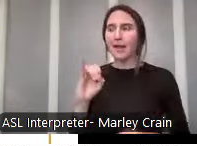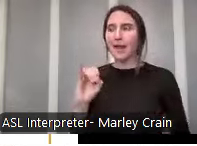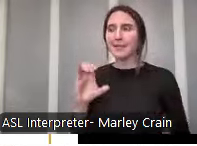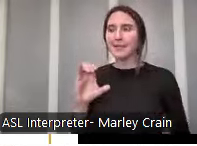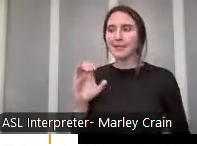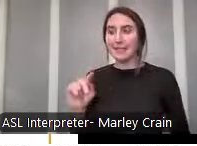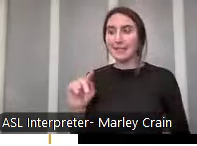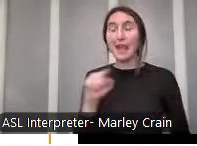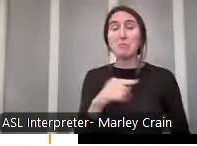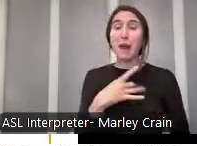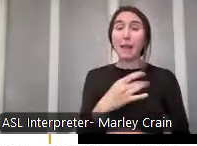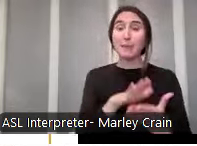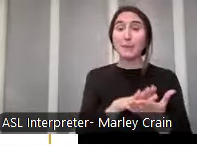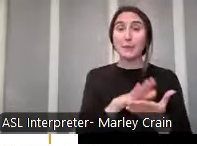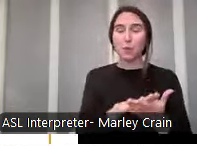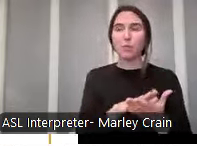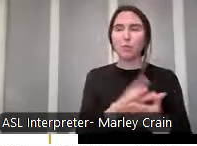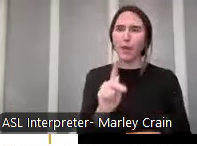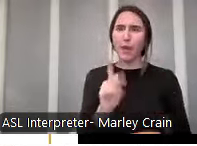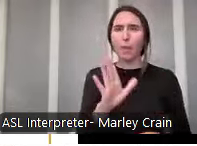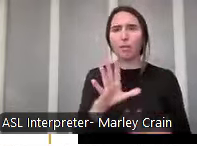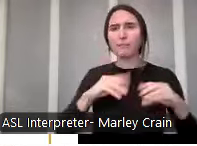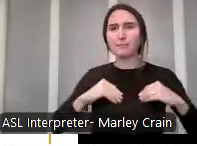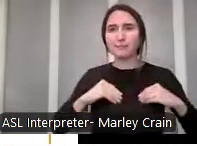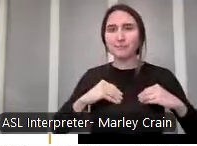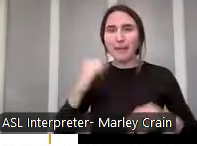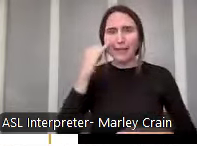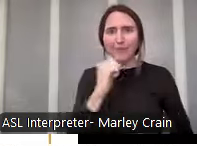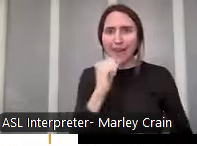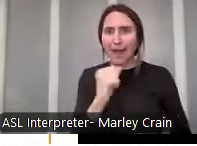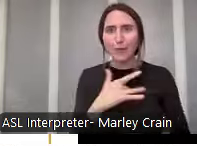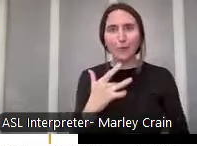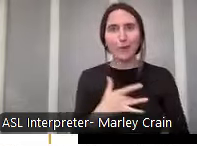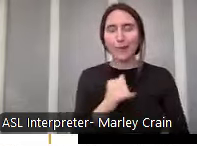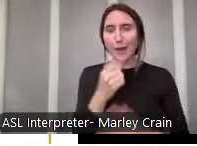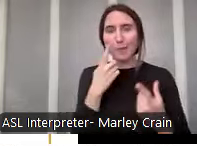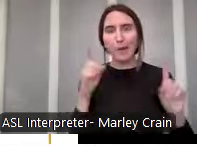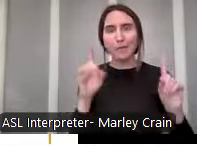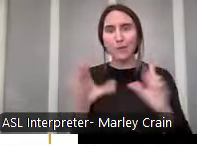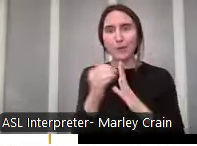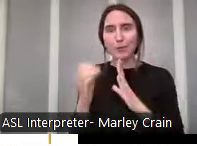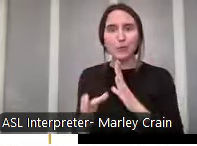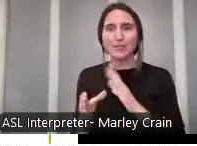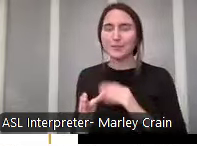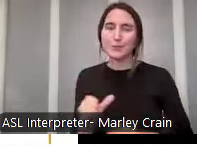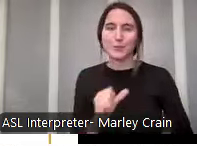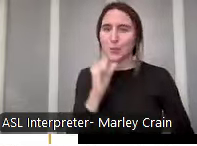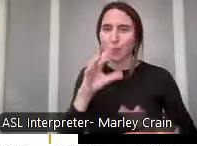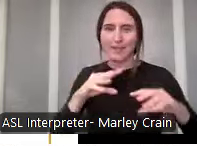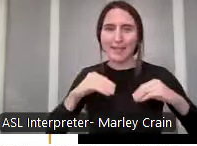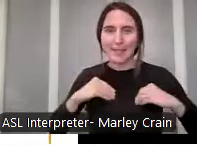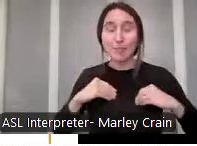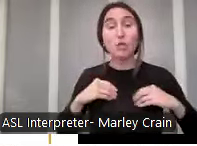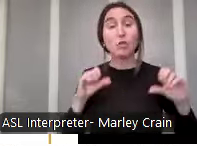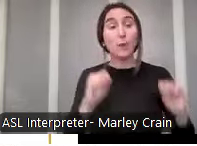they create a small class. You could ask for additional support, for example, sets with an ICT, or you could